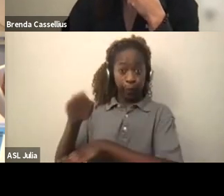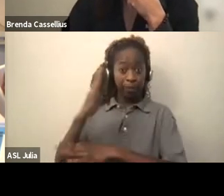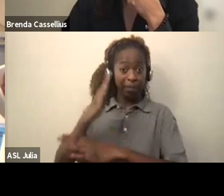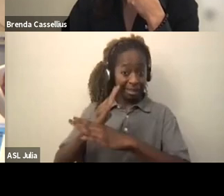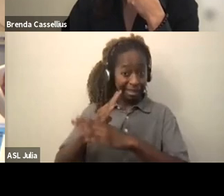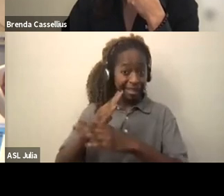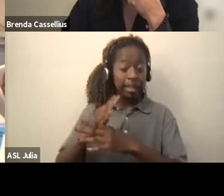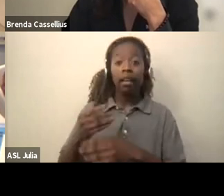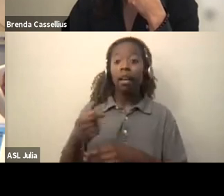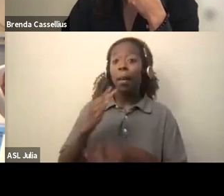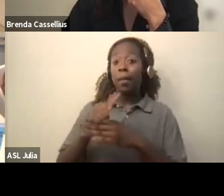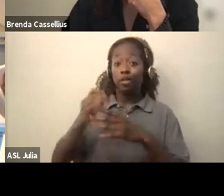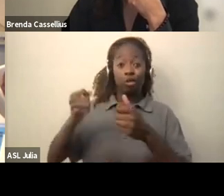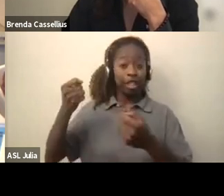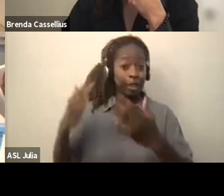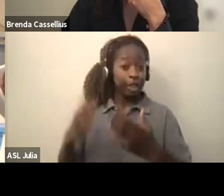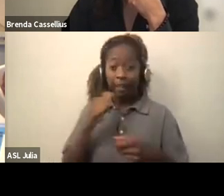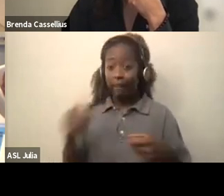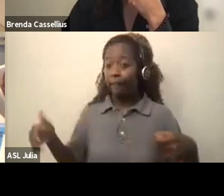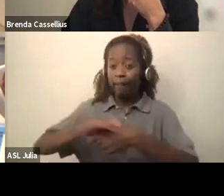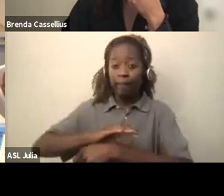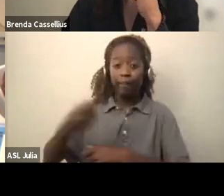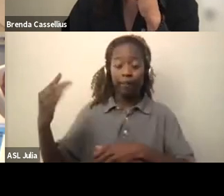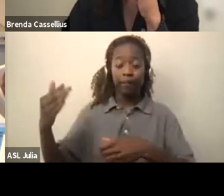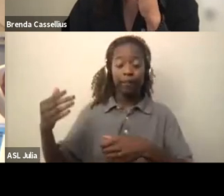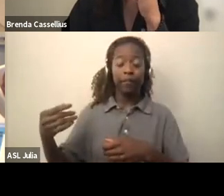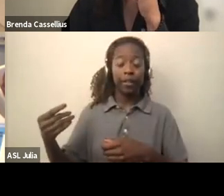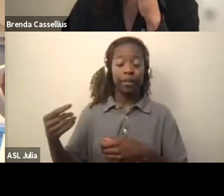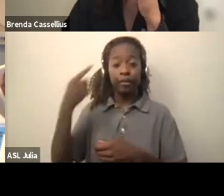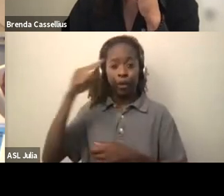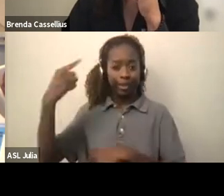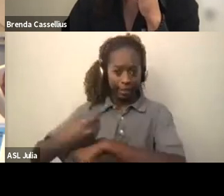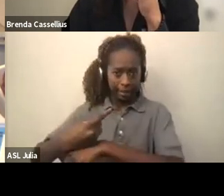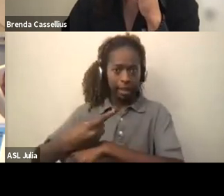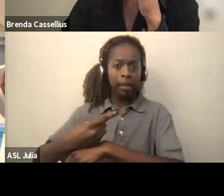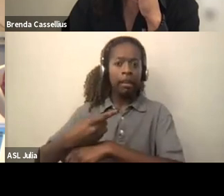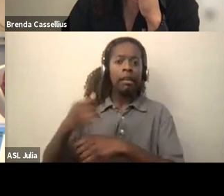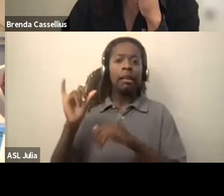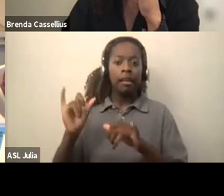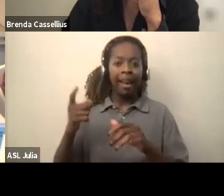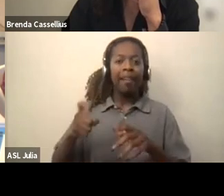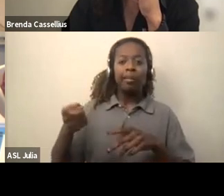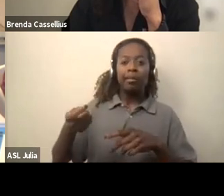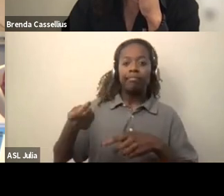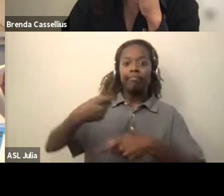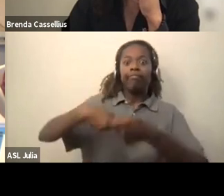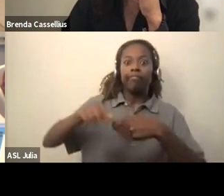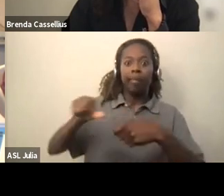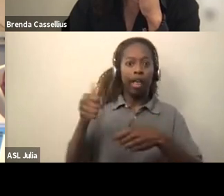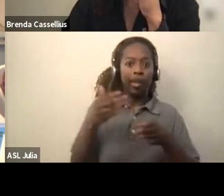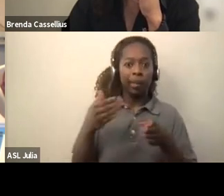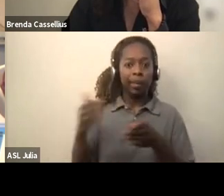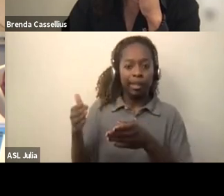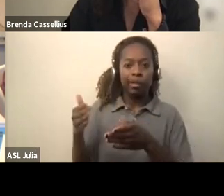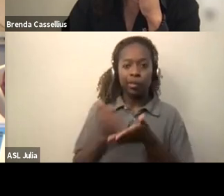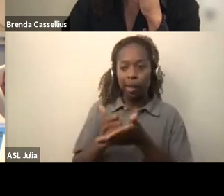are not covering for the full day and that they um we then have to make alternative arrangements for parents in the afternoon and